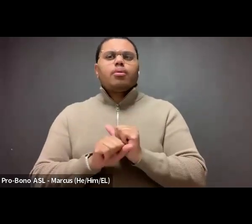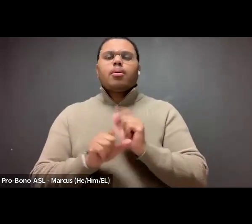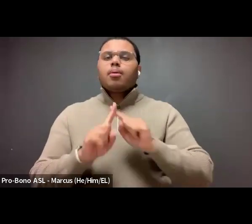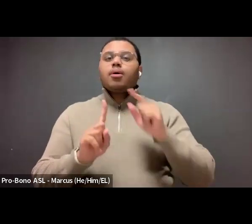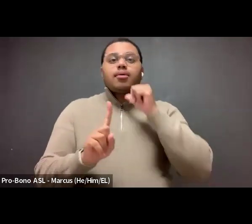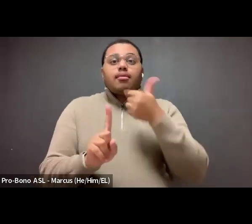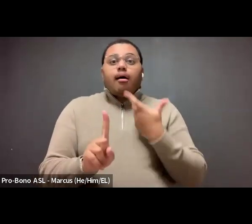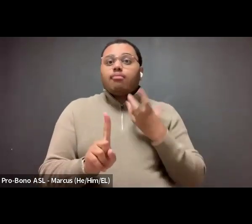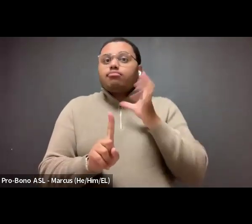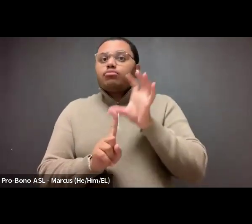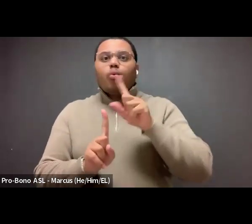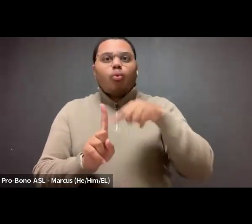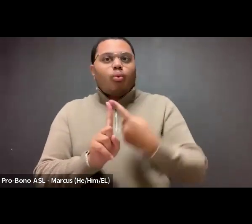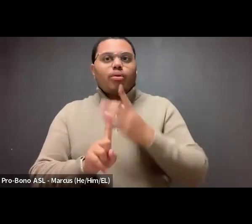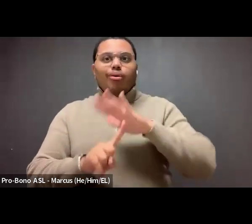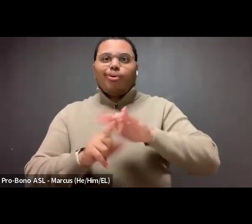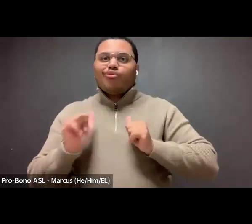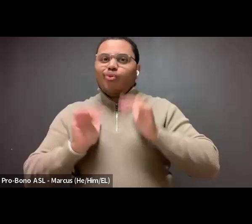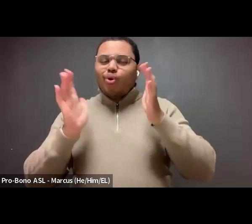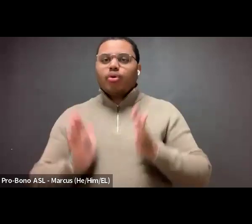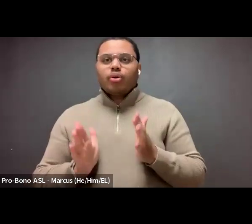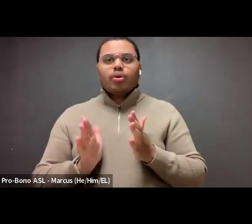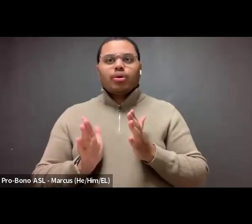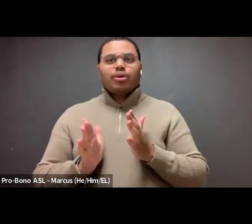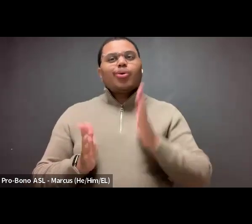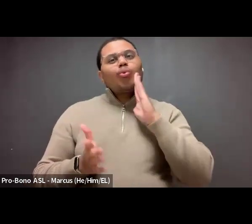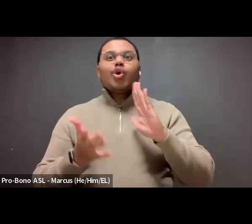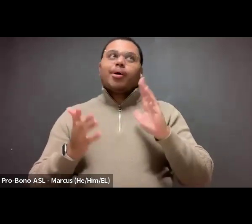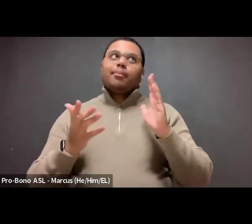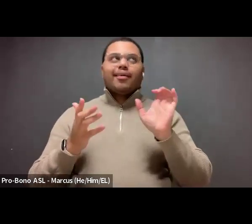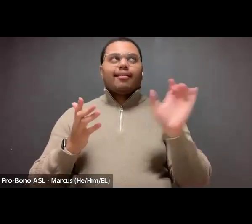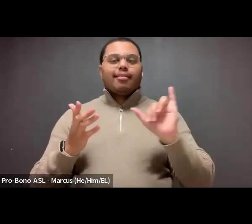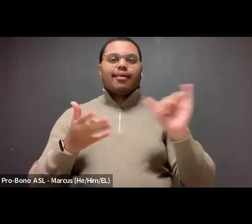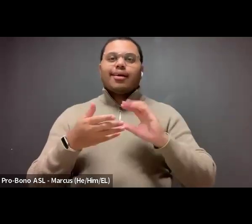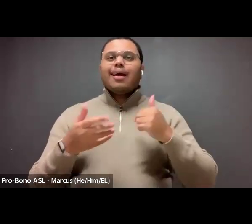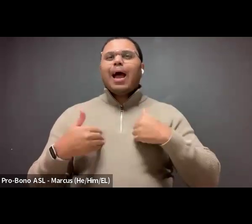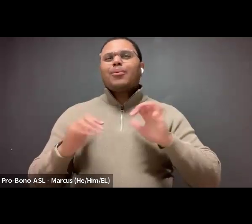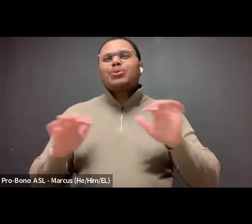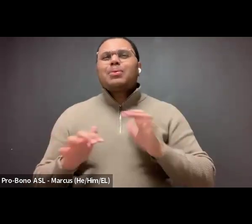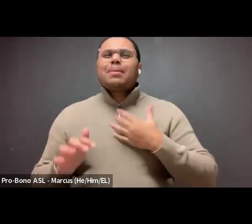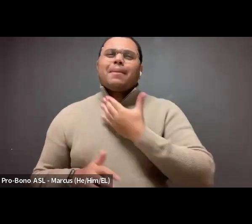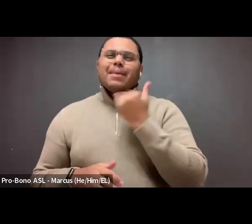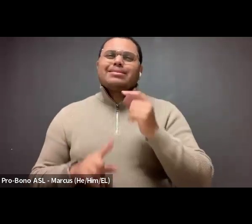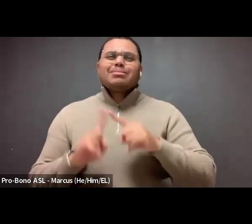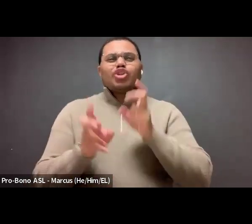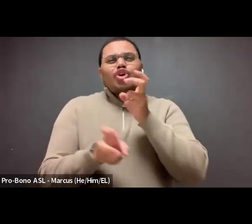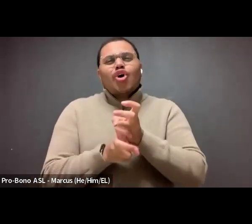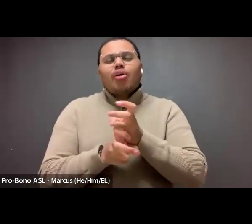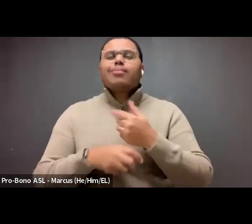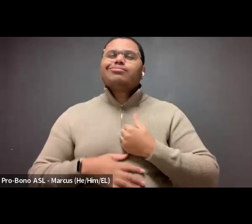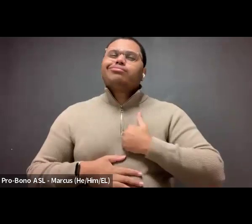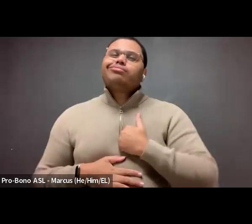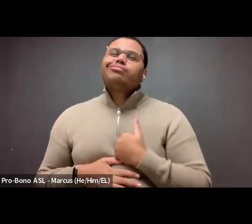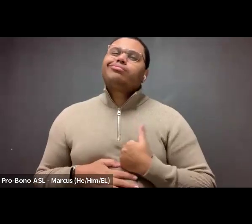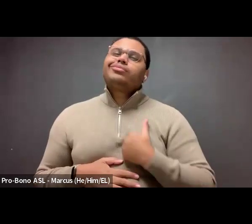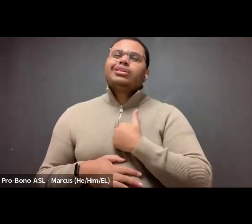the performer. This would manifest in sentences like, "I'm doing my best, but it's hard." "I'm sorry, this